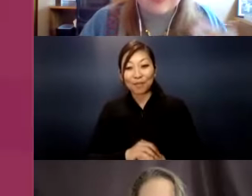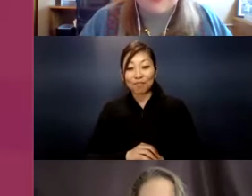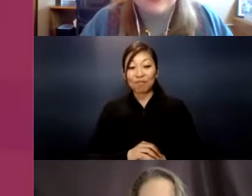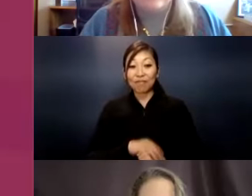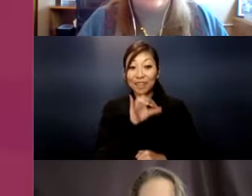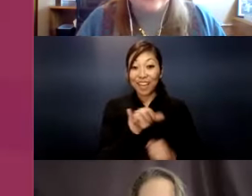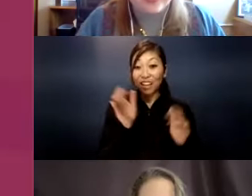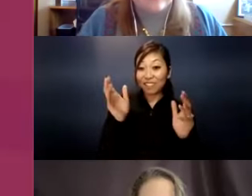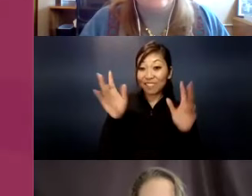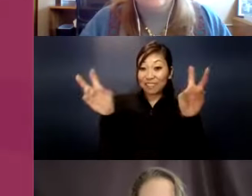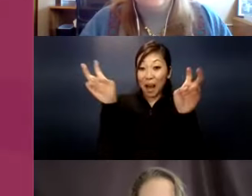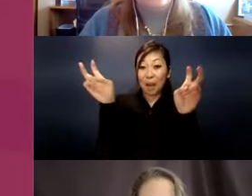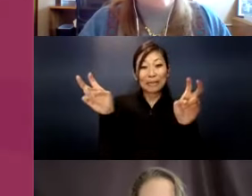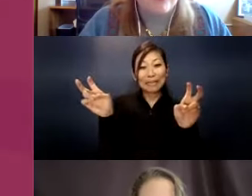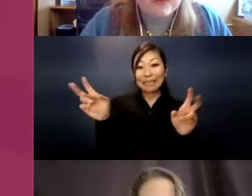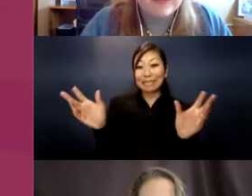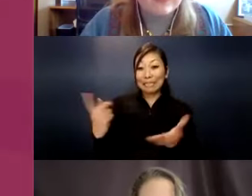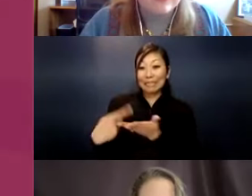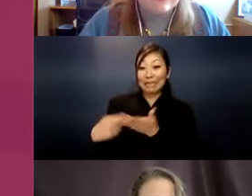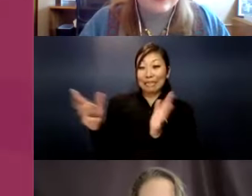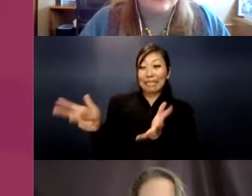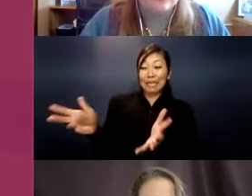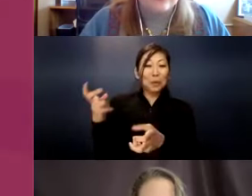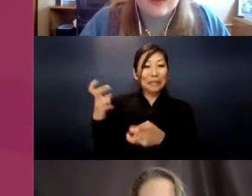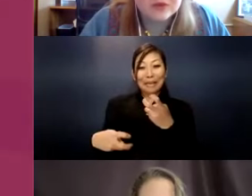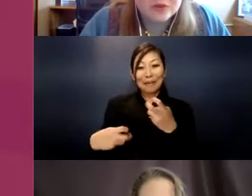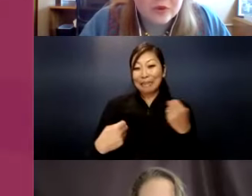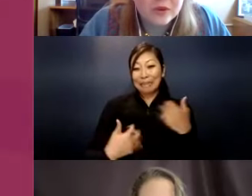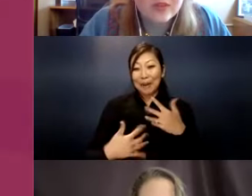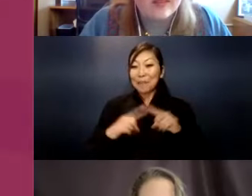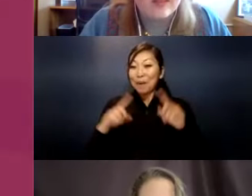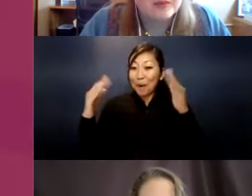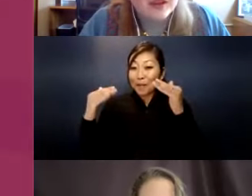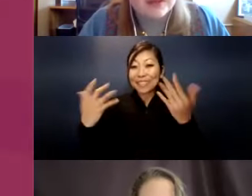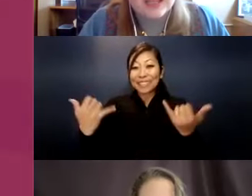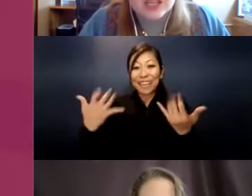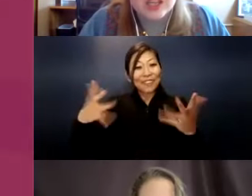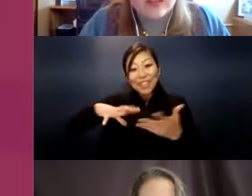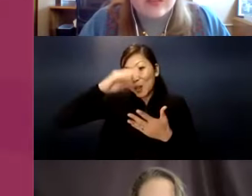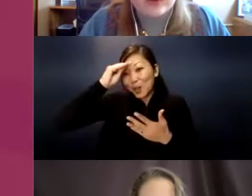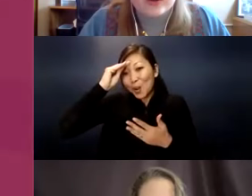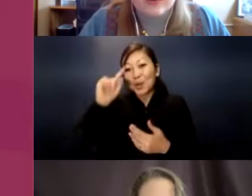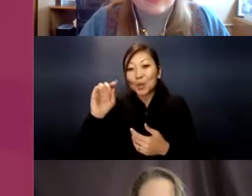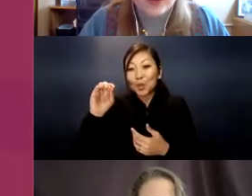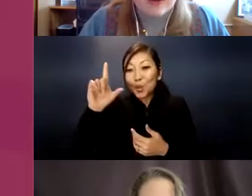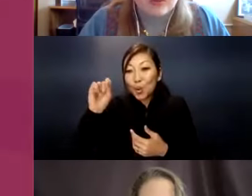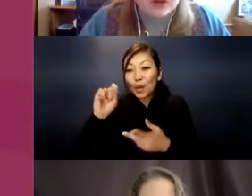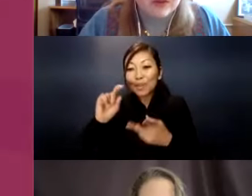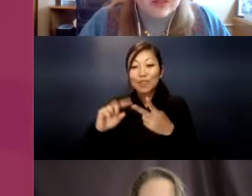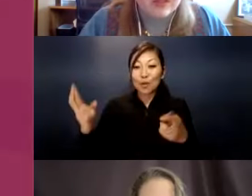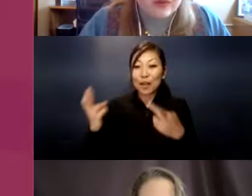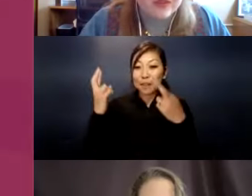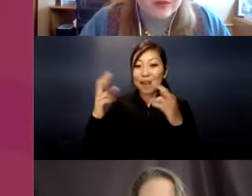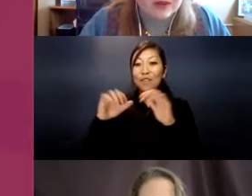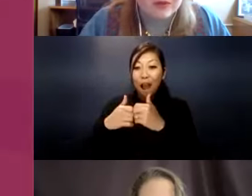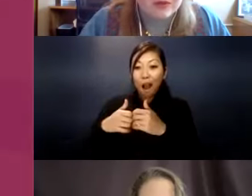conversations. They can be really scary. So I'm hoping that I've given you some tools and some recommendations for how to work